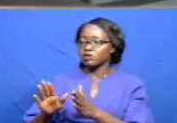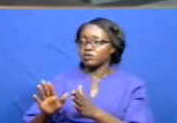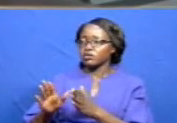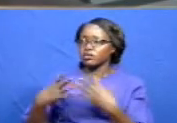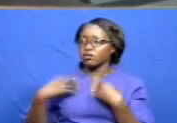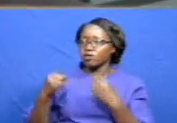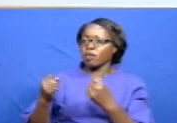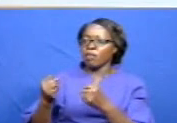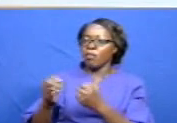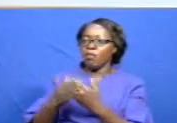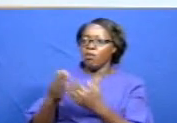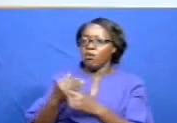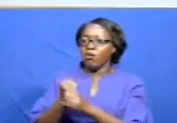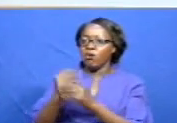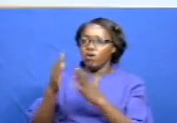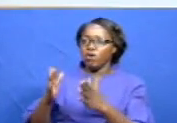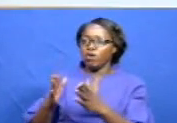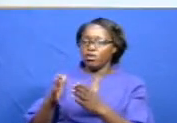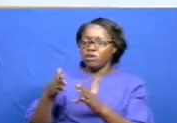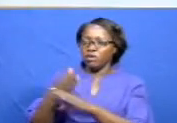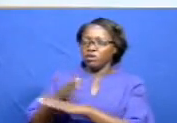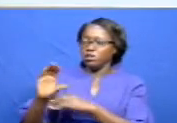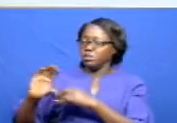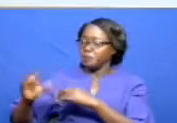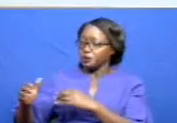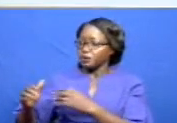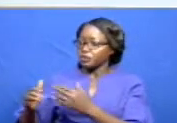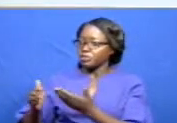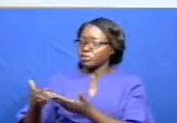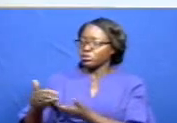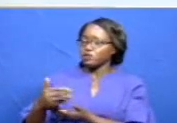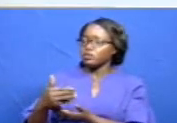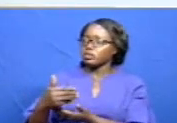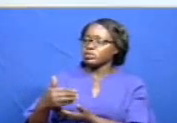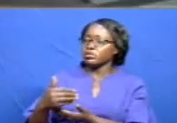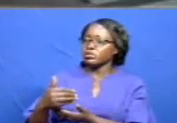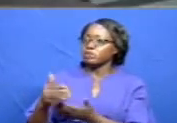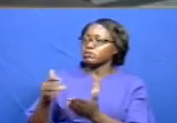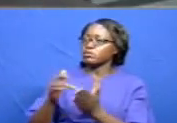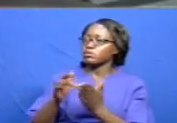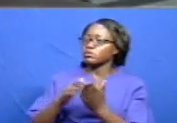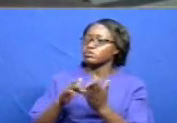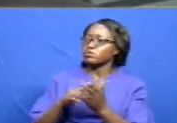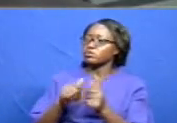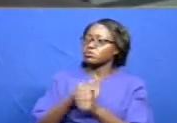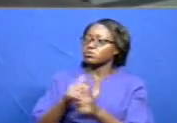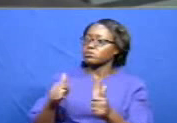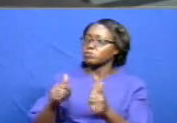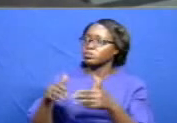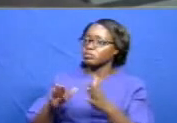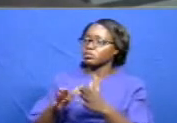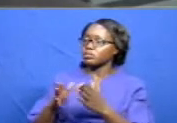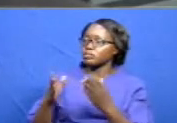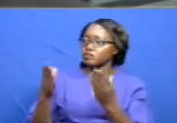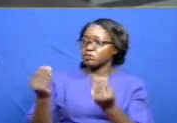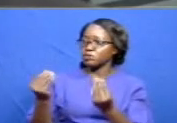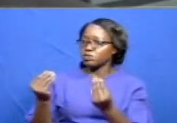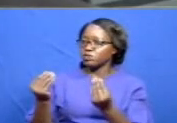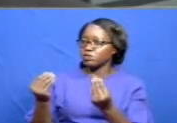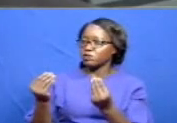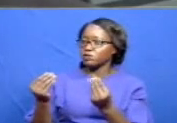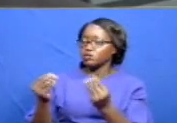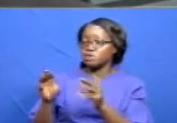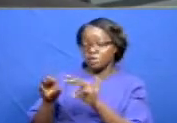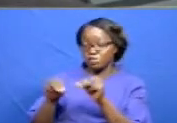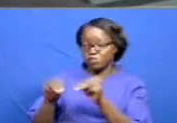healthcare records across counties to be collected into an electronic database, sorted out, which allows for easy electronic manipulation of